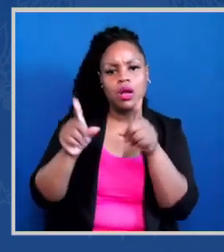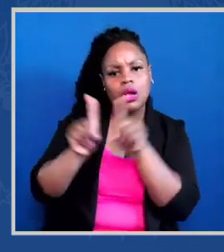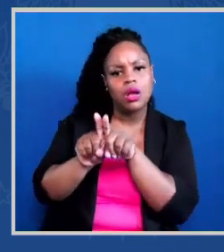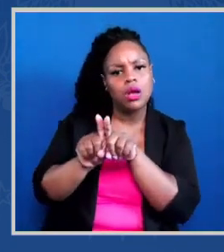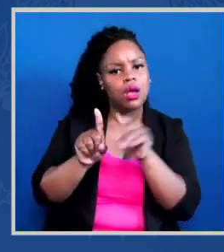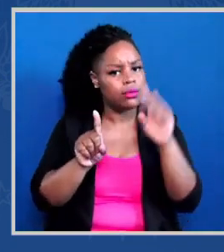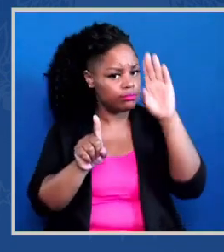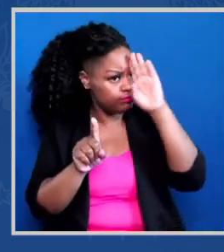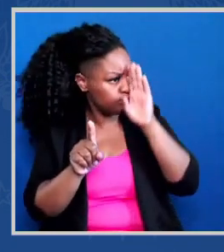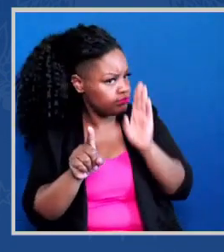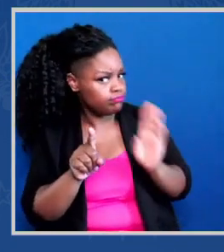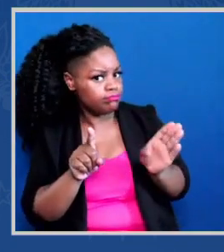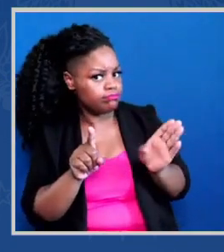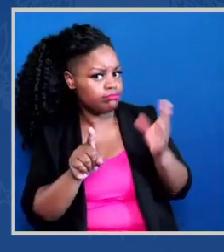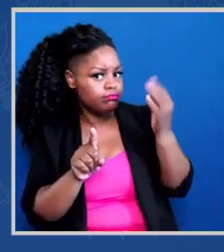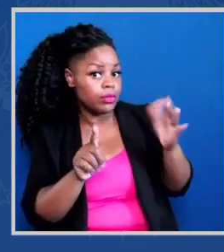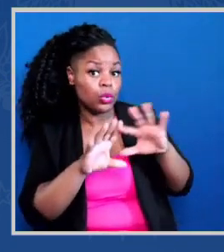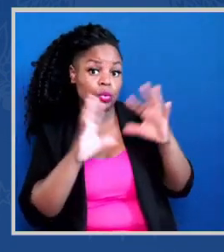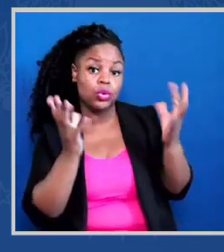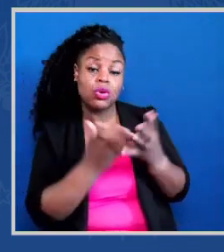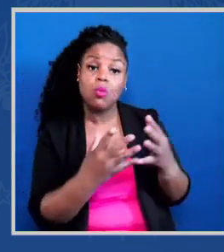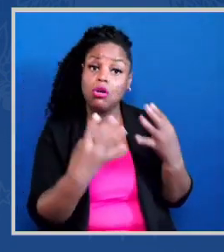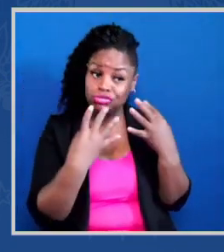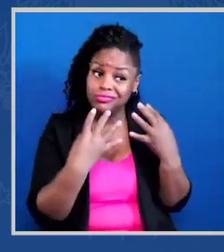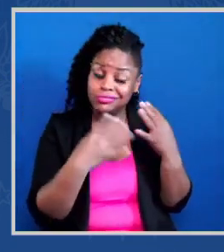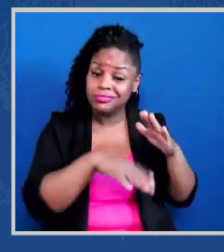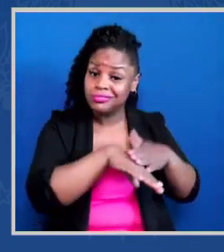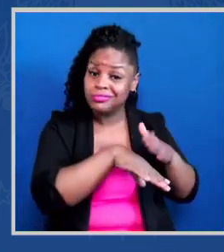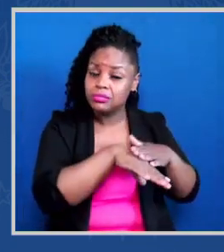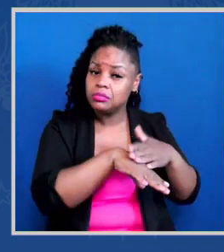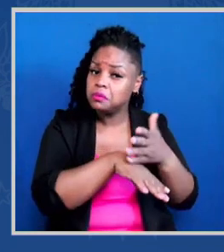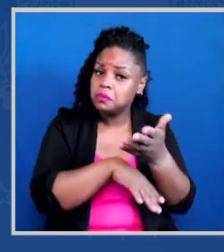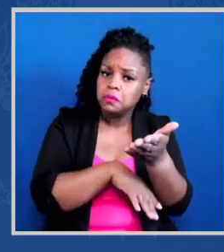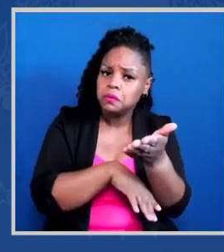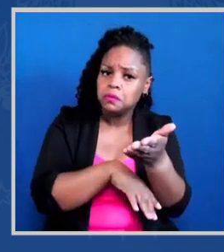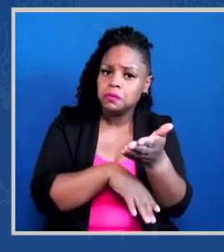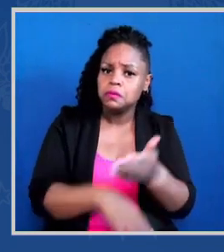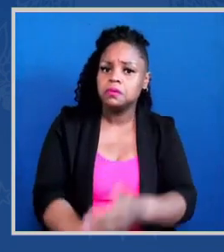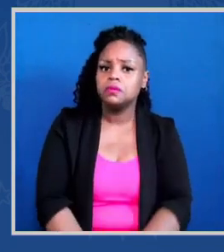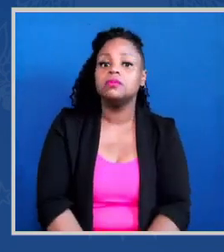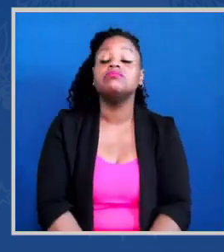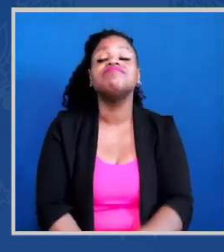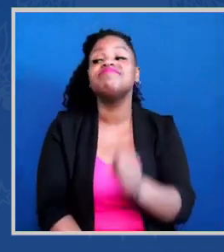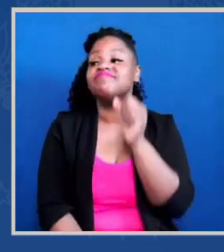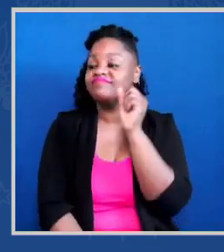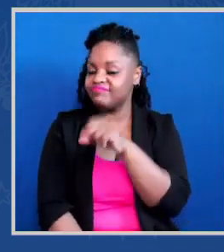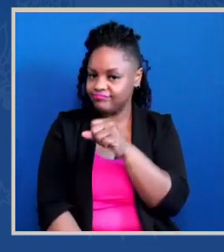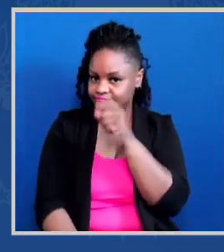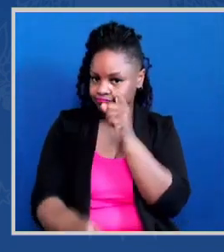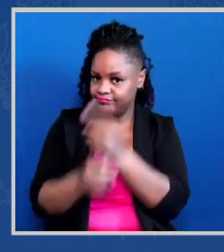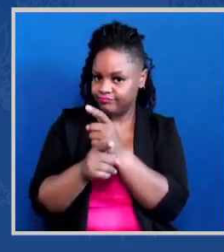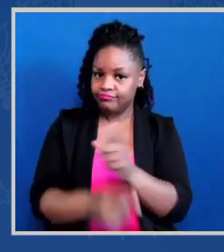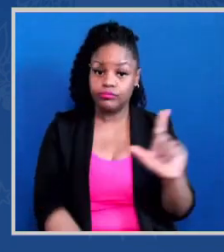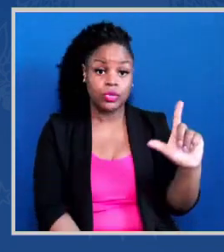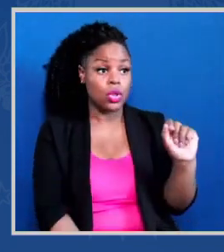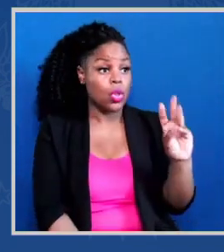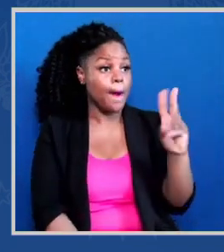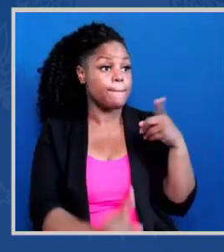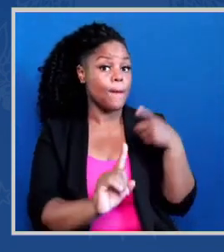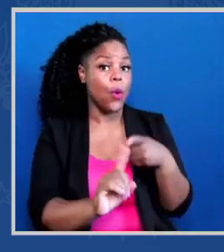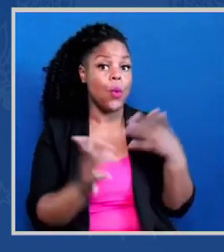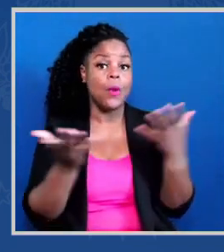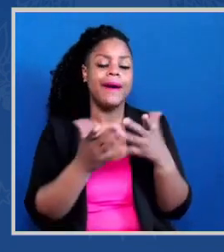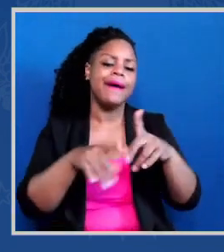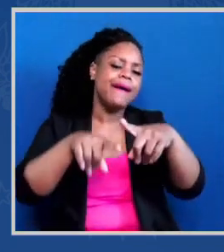Well, let me make it clear. I think he's right. It's a low point. And it depends on how he responds to acting consistent